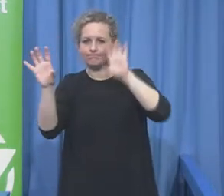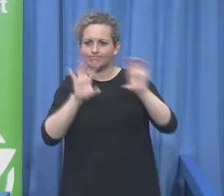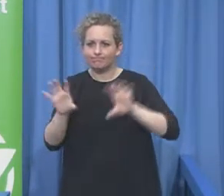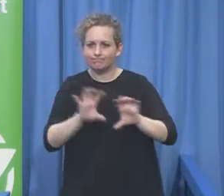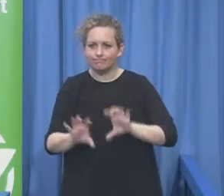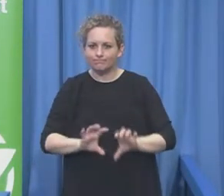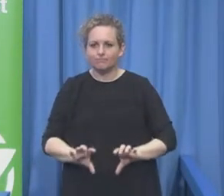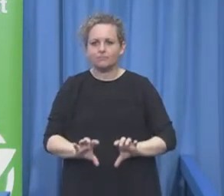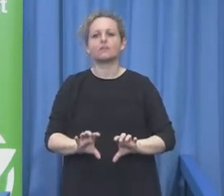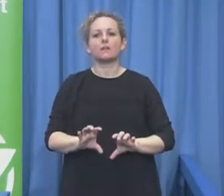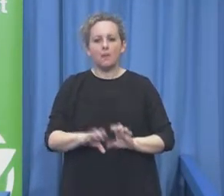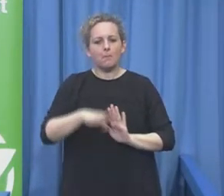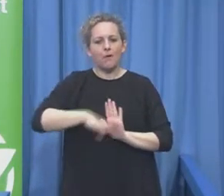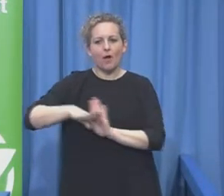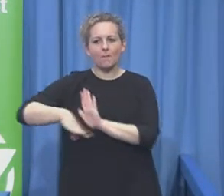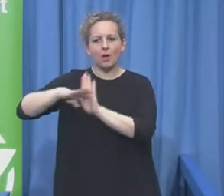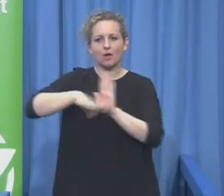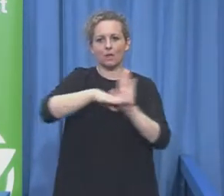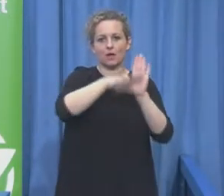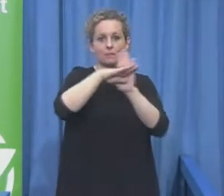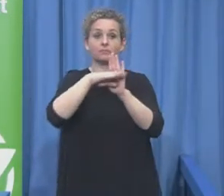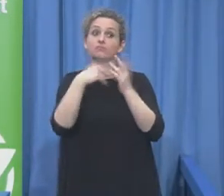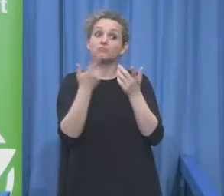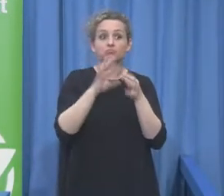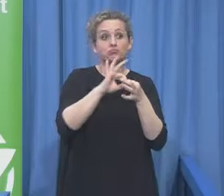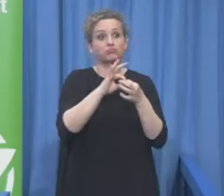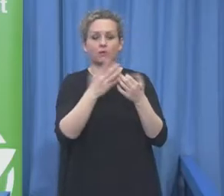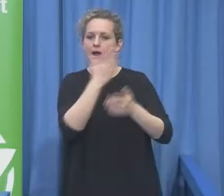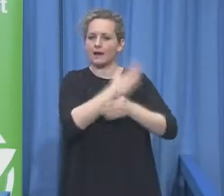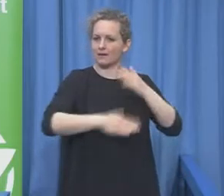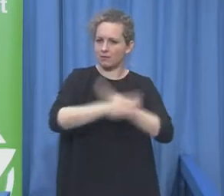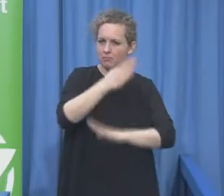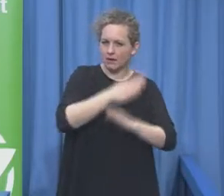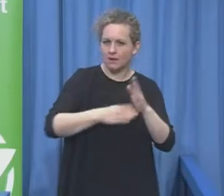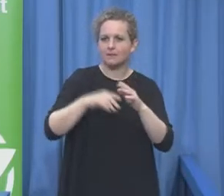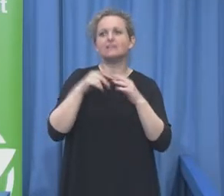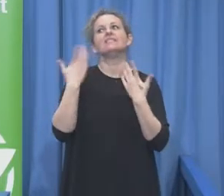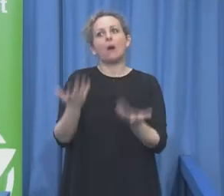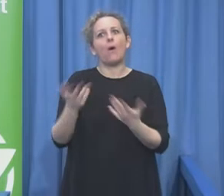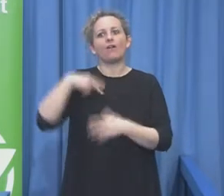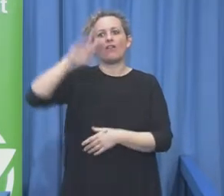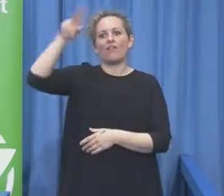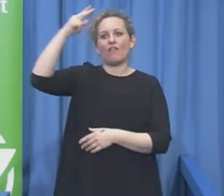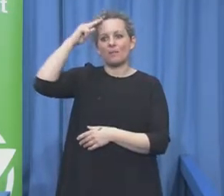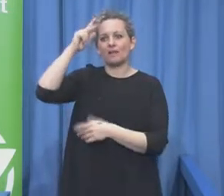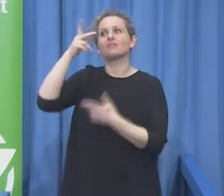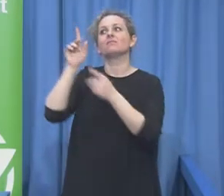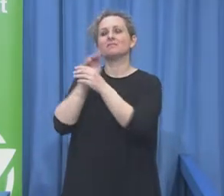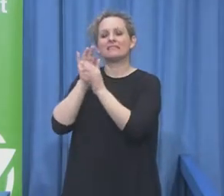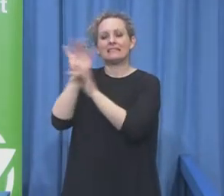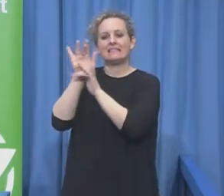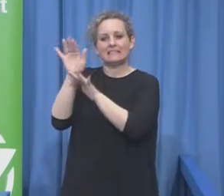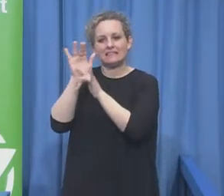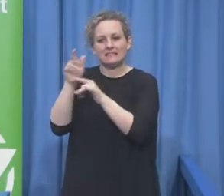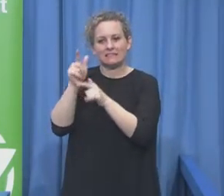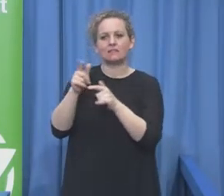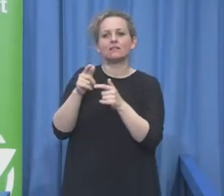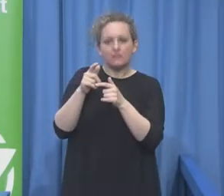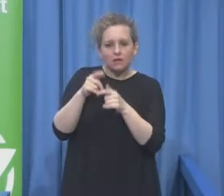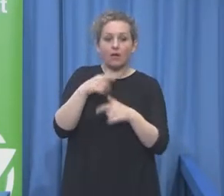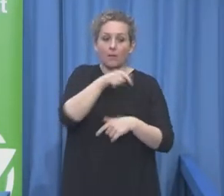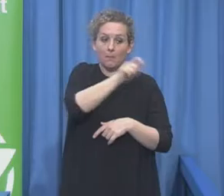ensured that there were two lines added to the government GO, the government order which was passed, which says that preference should be given to persons with